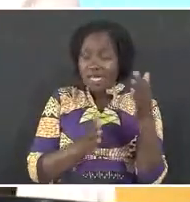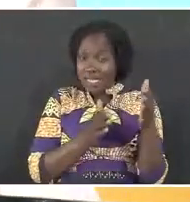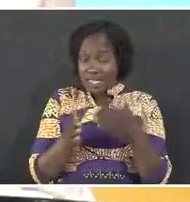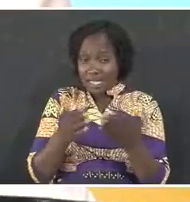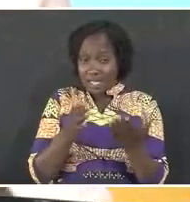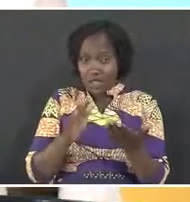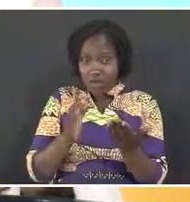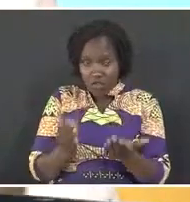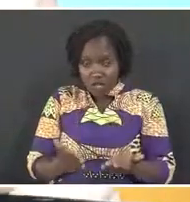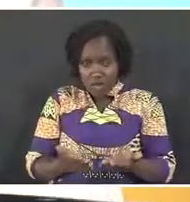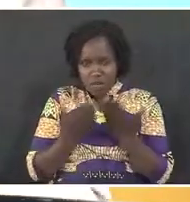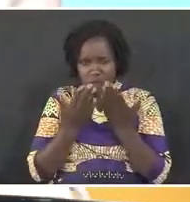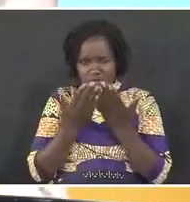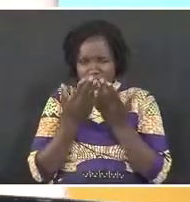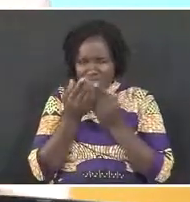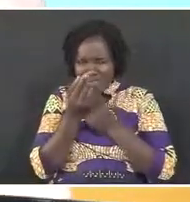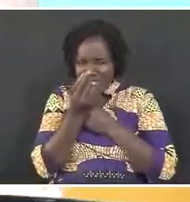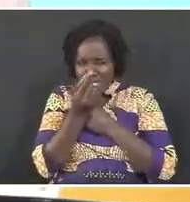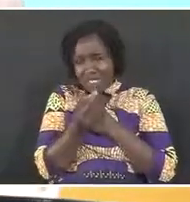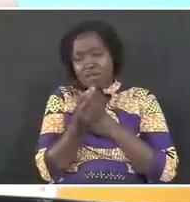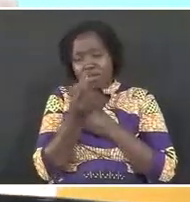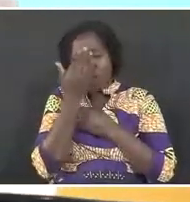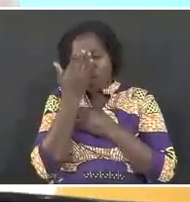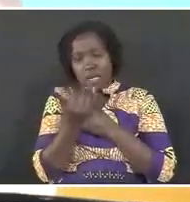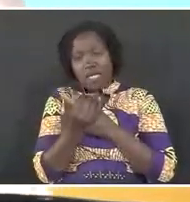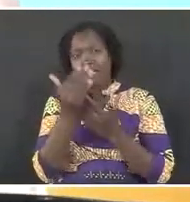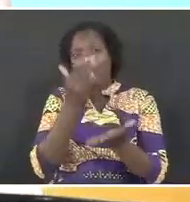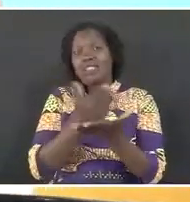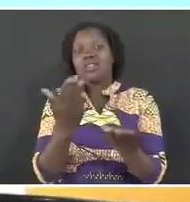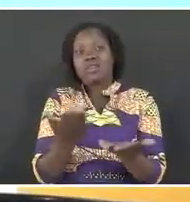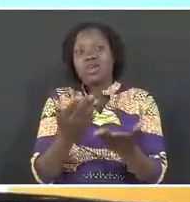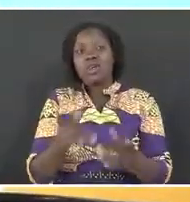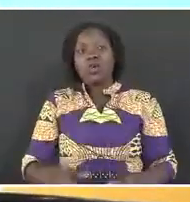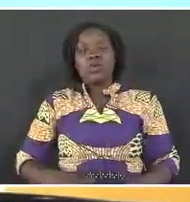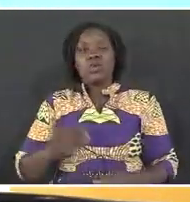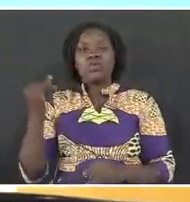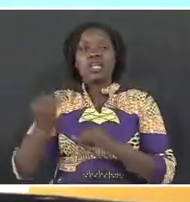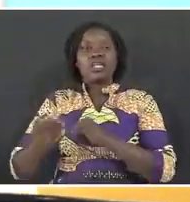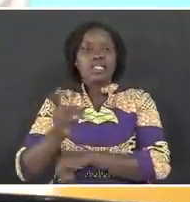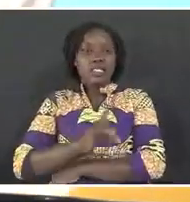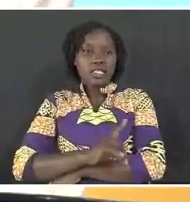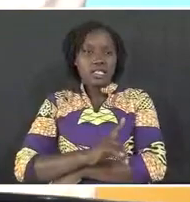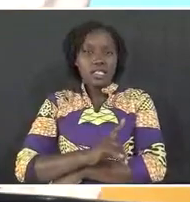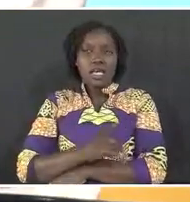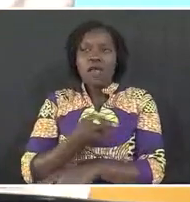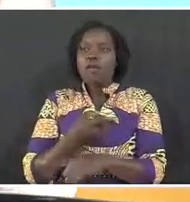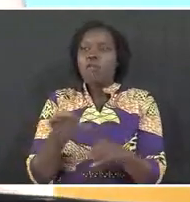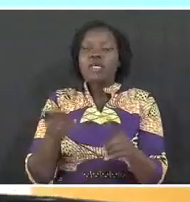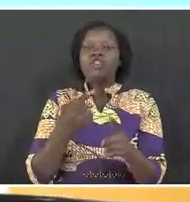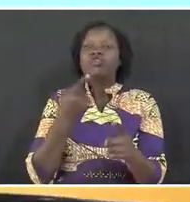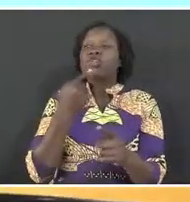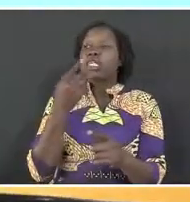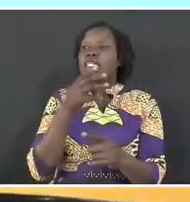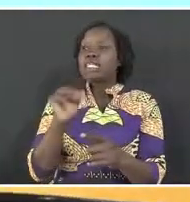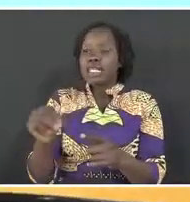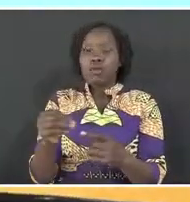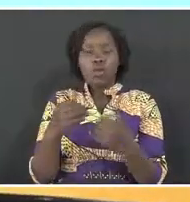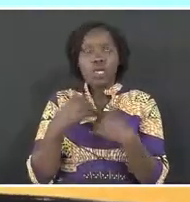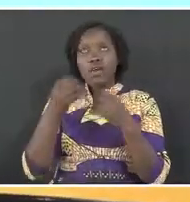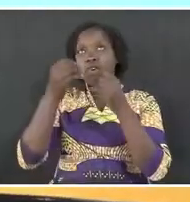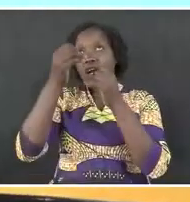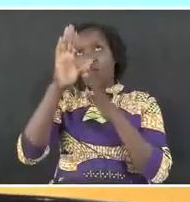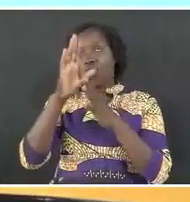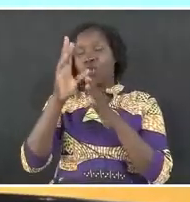of improving are very slim. Because that is the truth. We are living in the last days. But we tell them, we have a